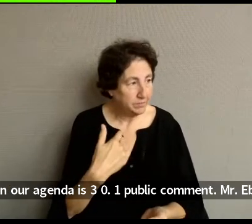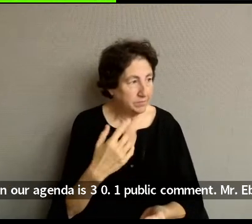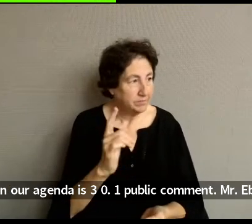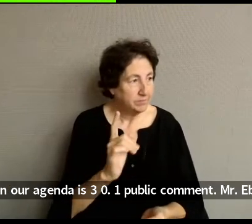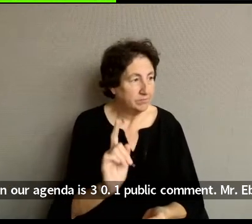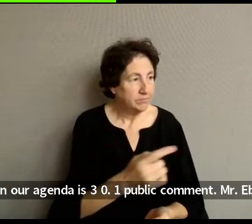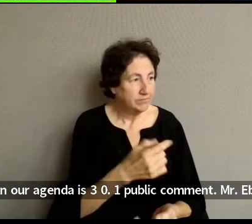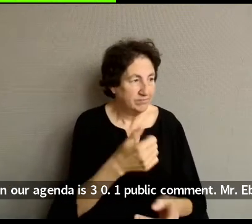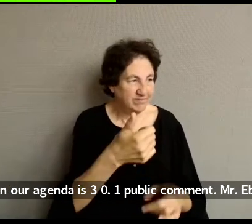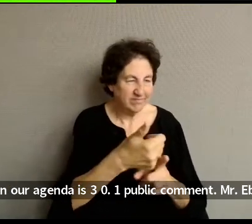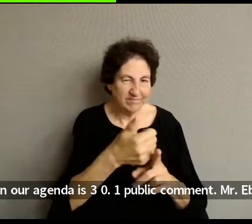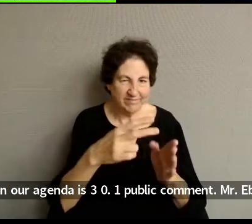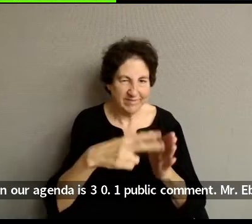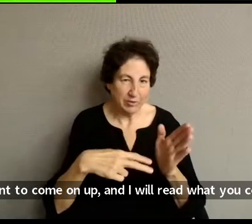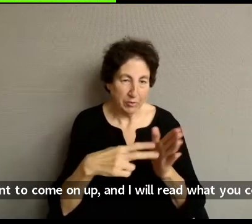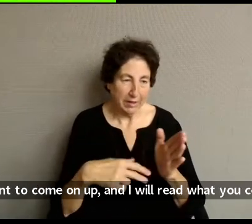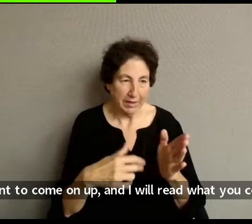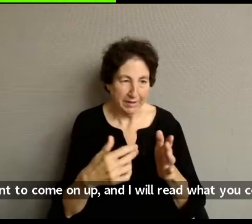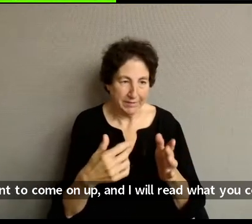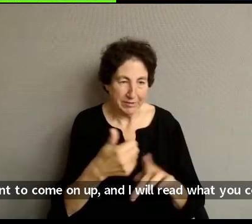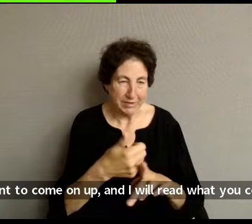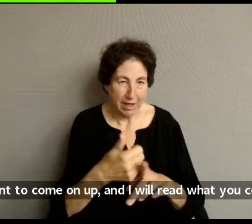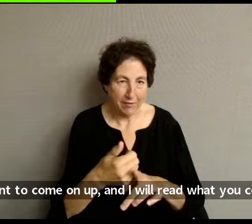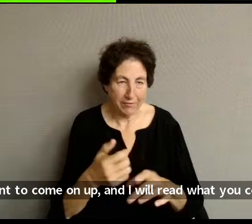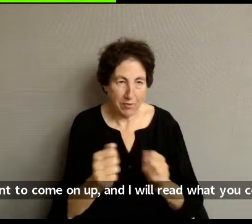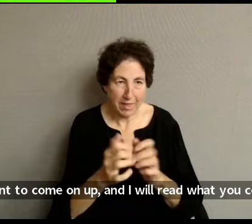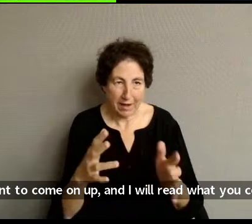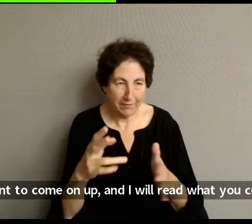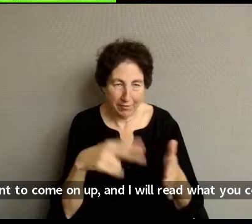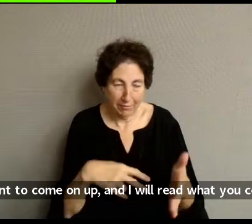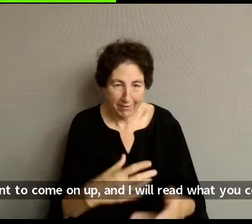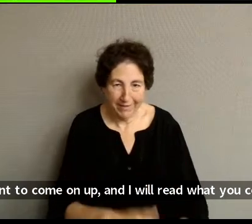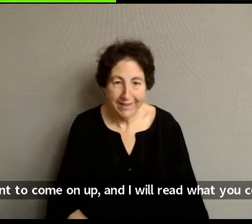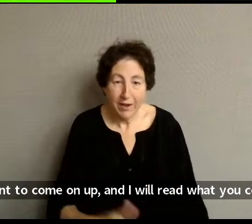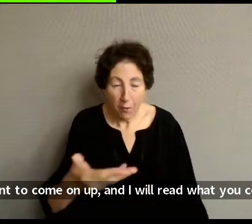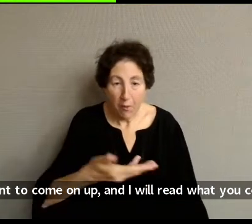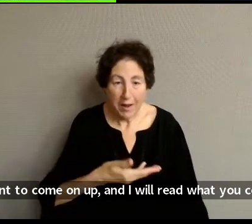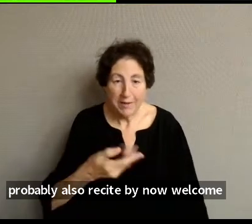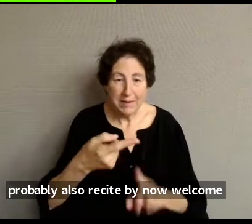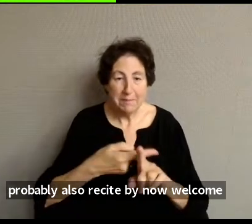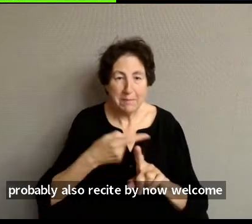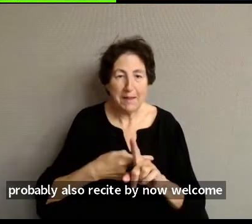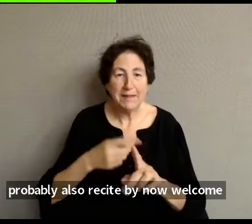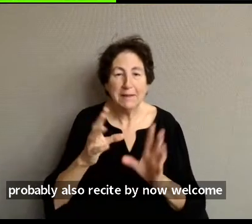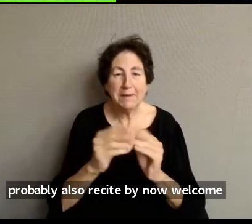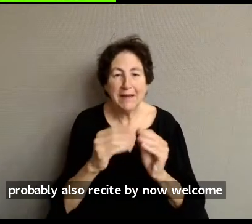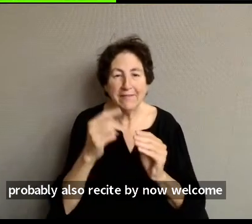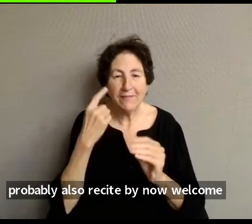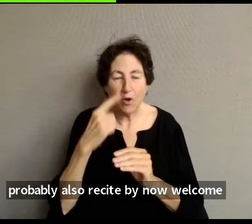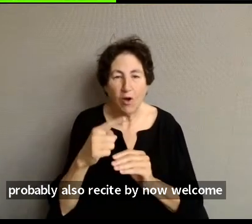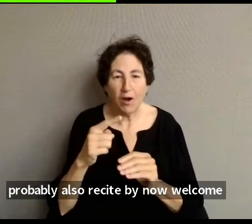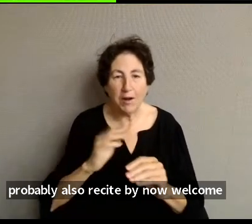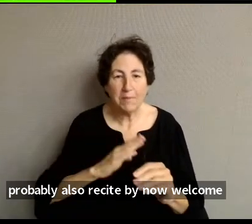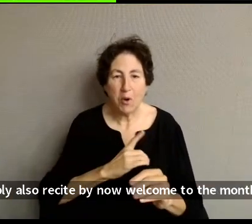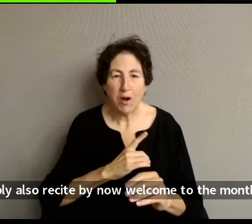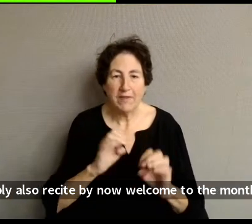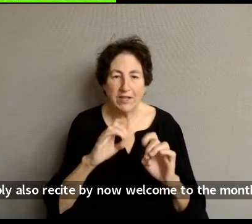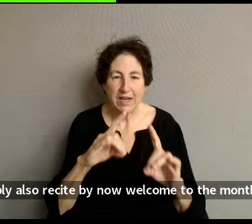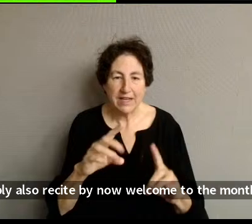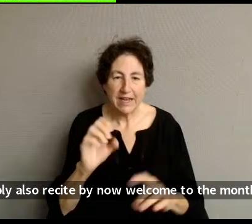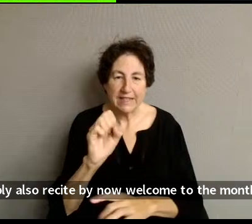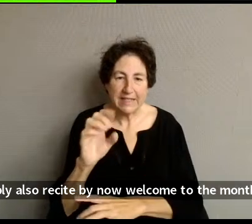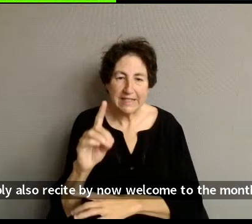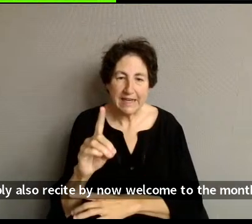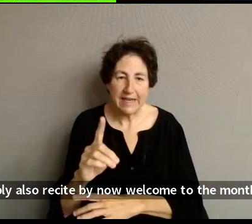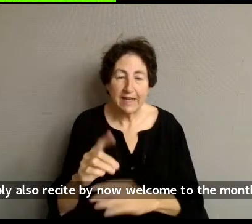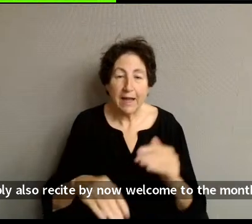you could probably also recite by now. Welcome to the monthly meeting of the Board of Education Special School District.